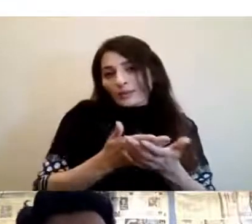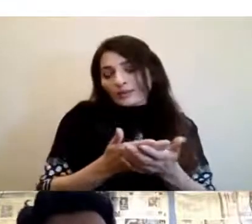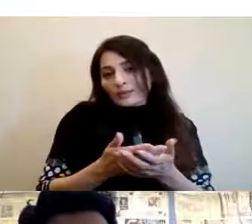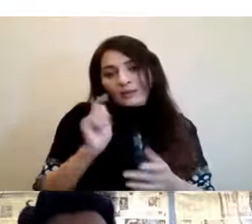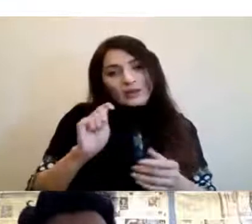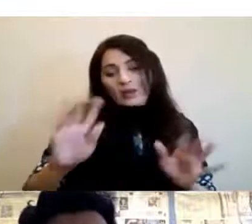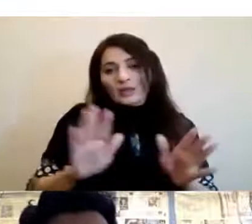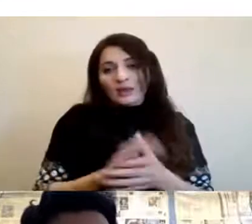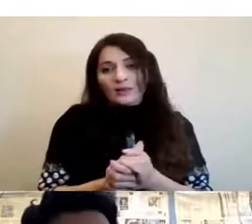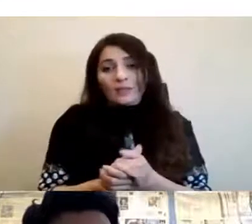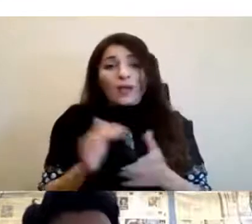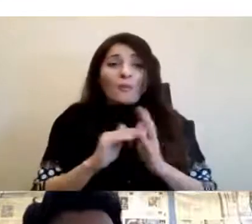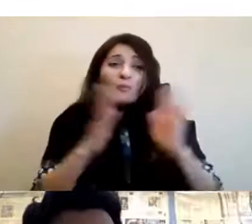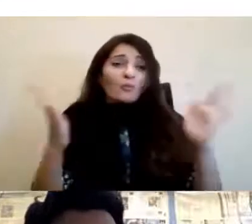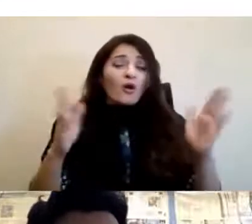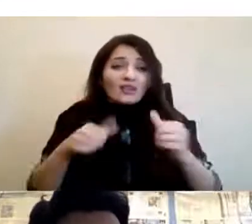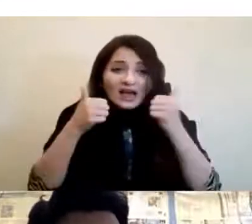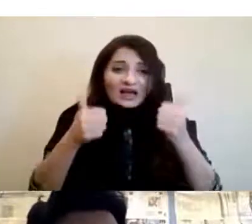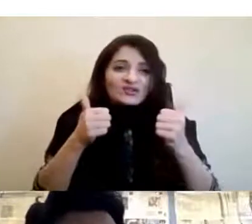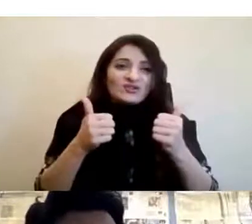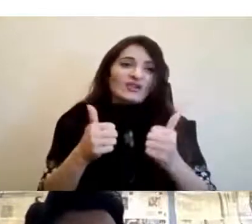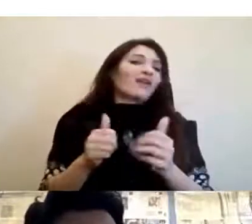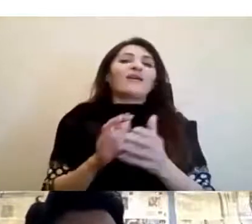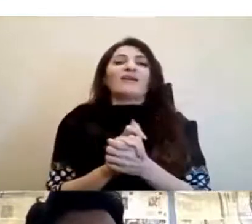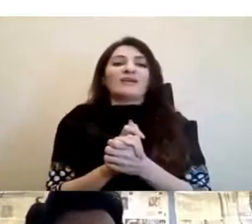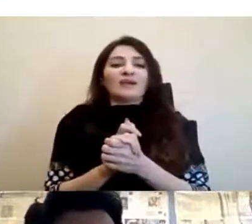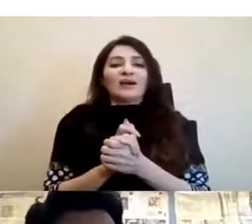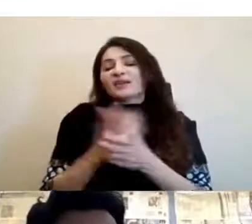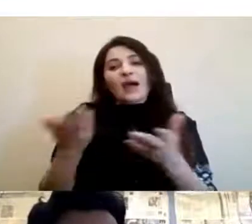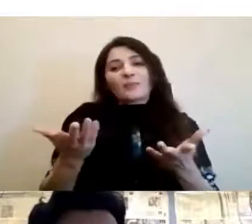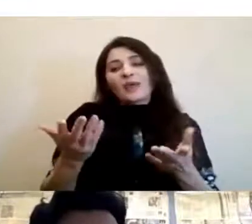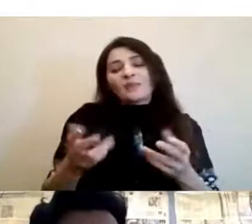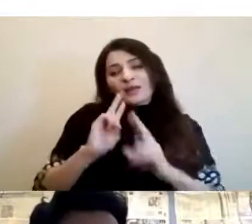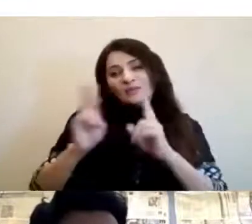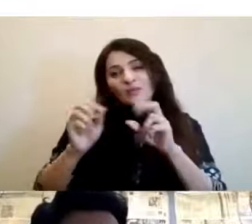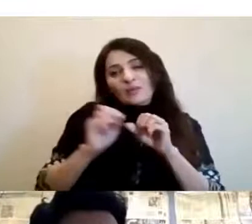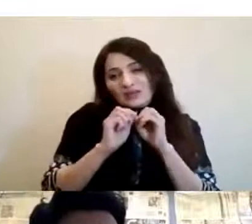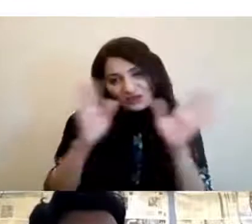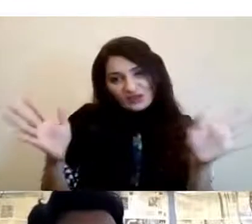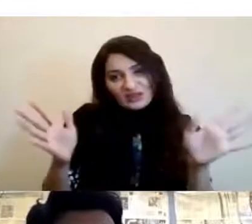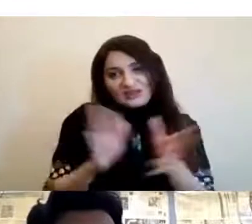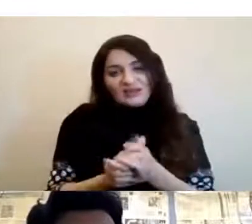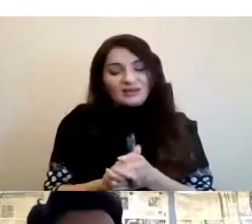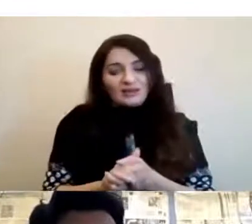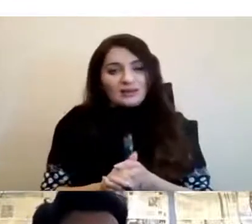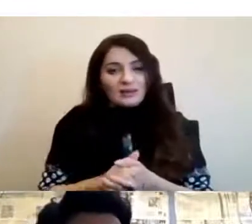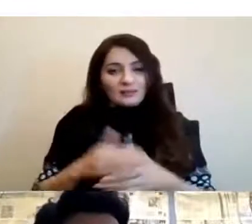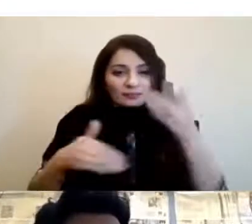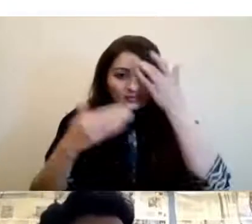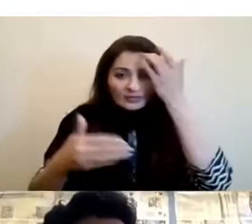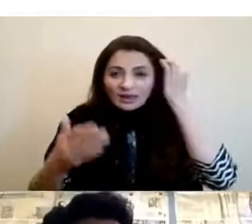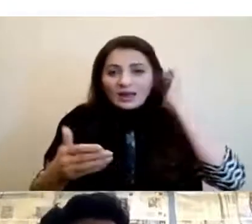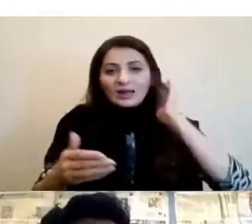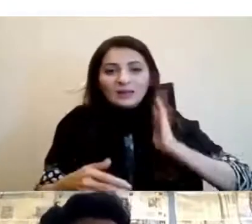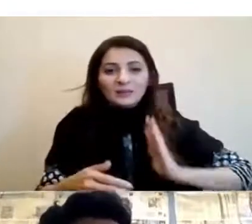It's very impressive numbers and reach you're sharing, Ali. Thank you for that. I'll move to Charita.